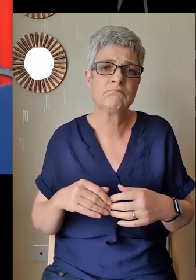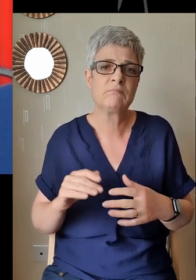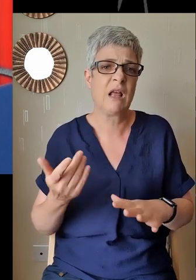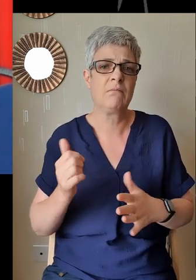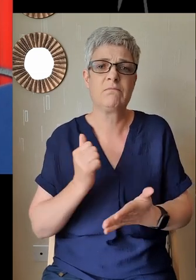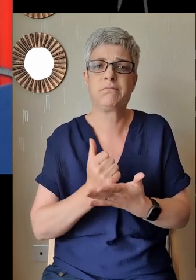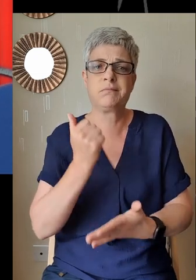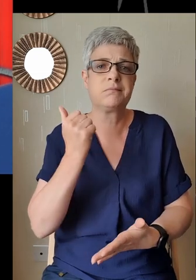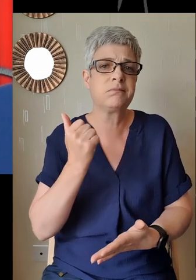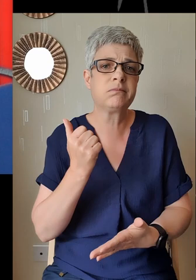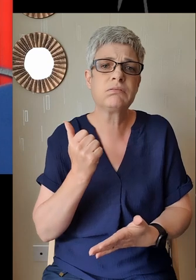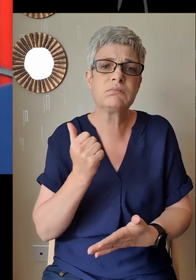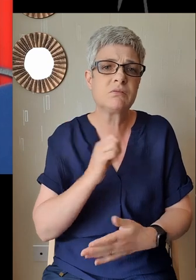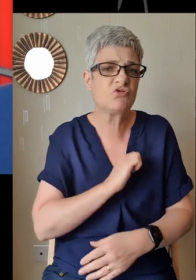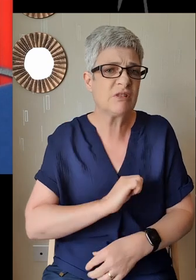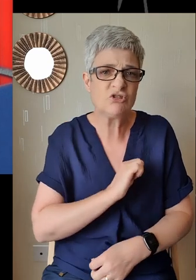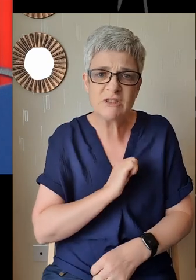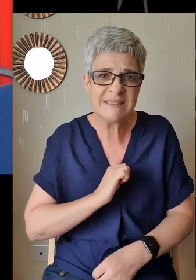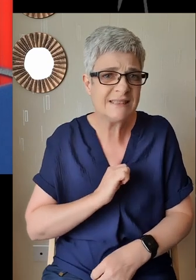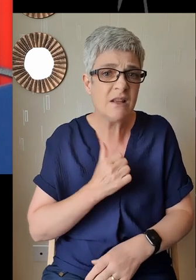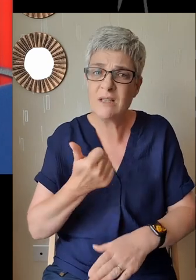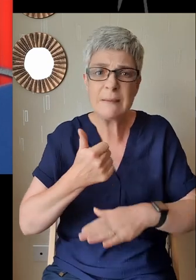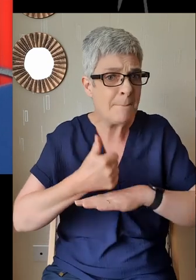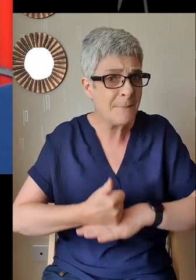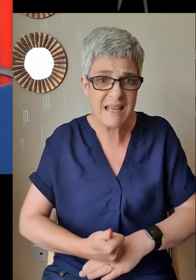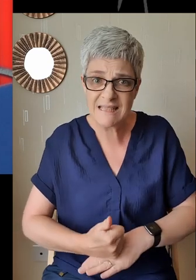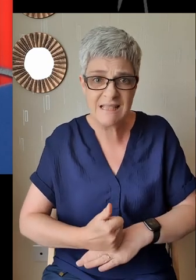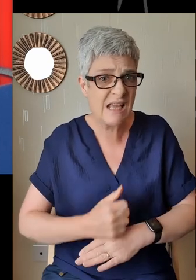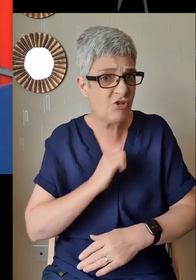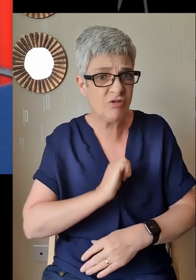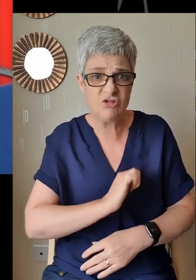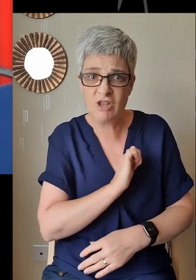outstanding Christians. This is basic Christianity.